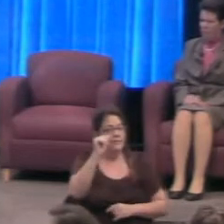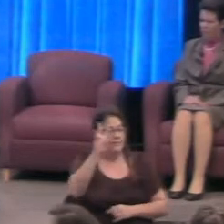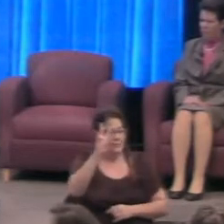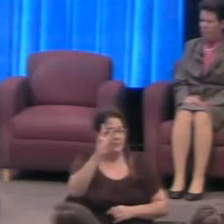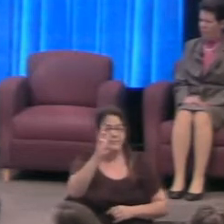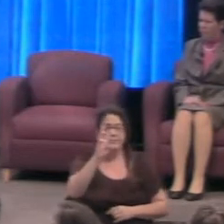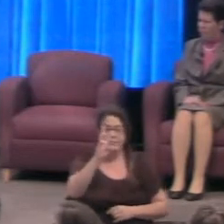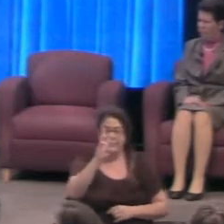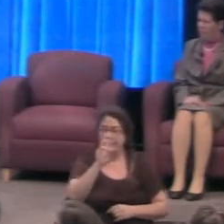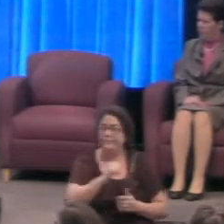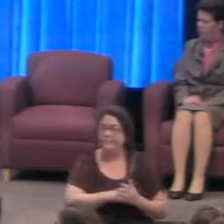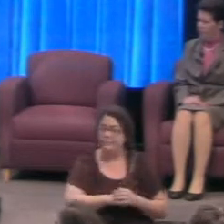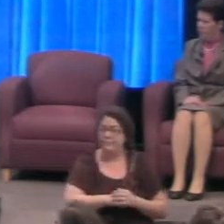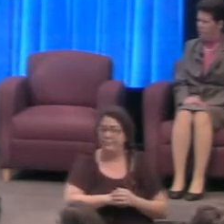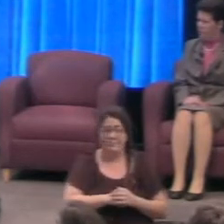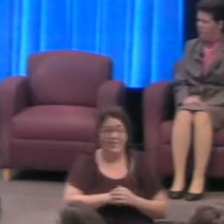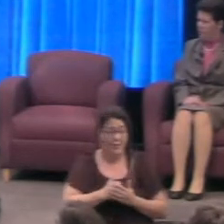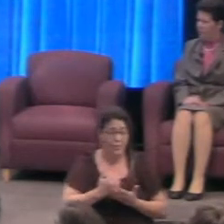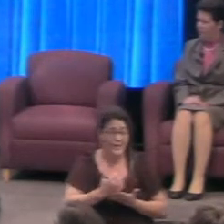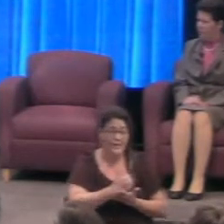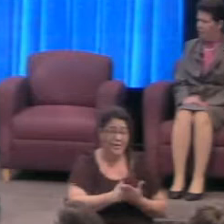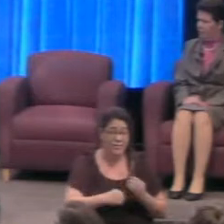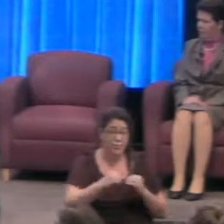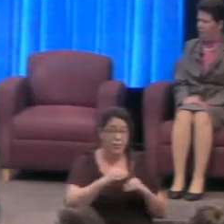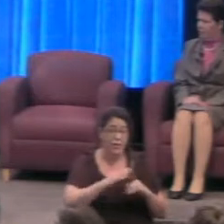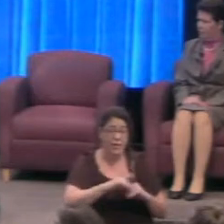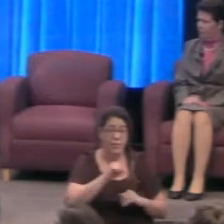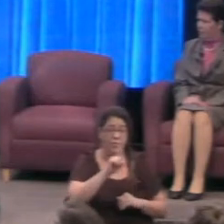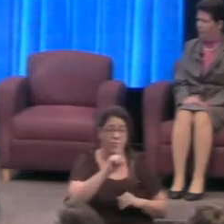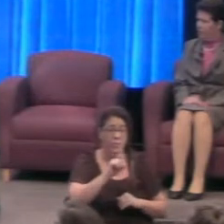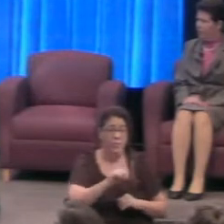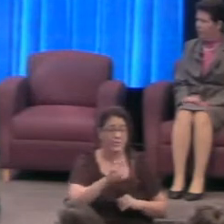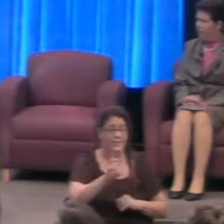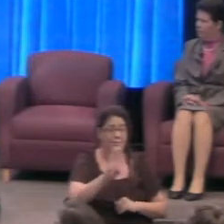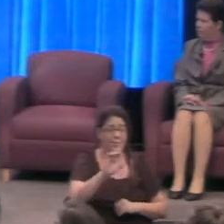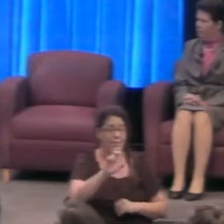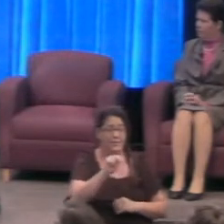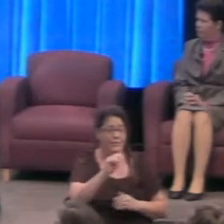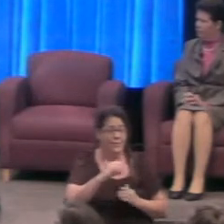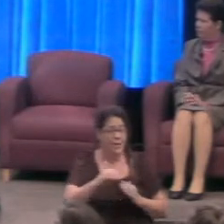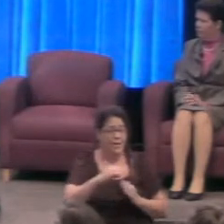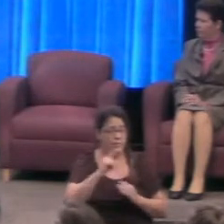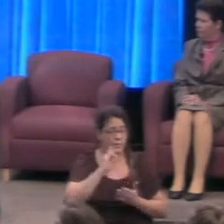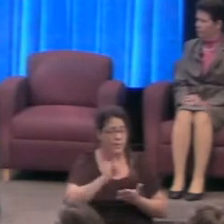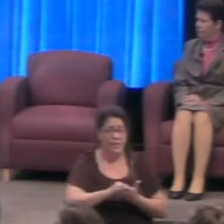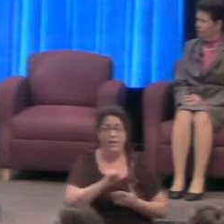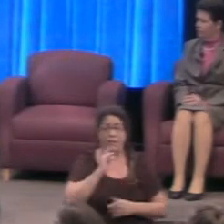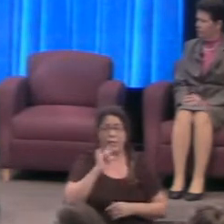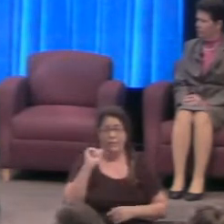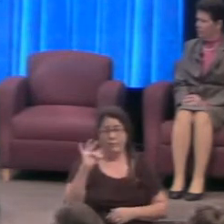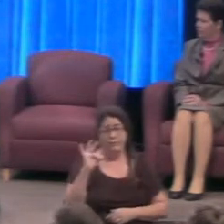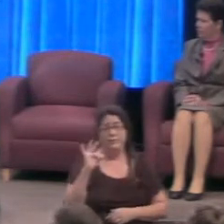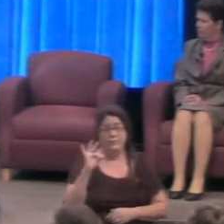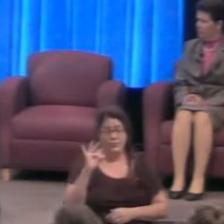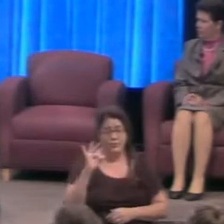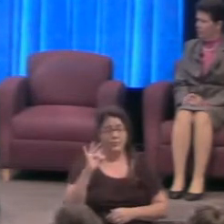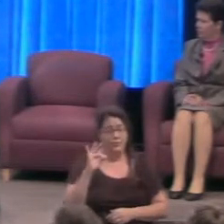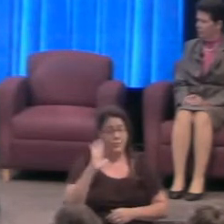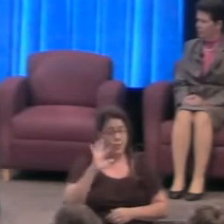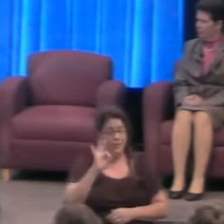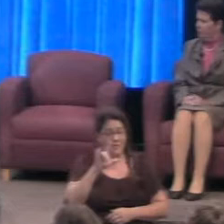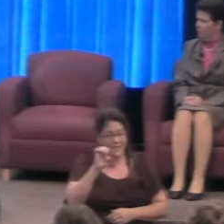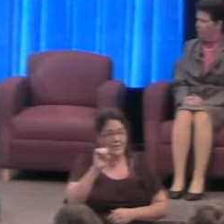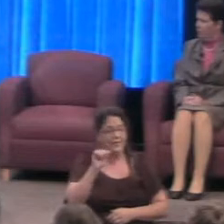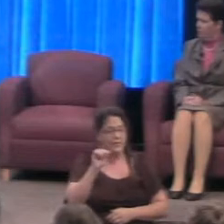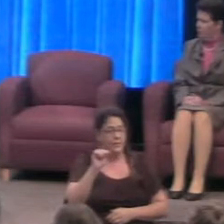which received more than $1 billion in congressional plus-ups for our Air Force fleet. And